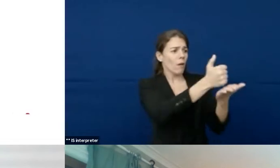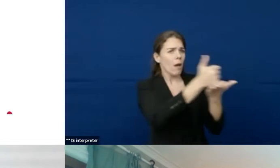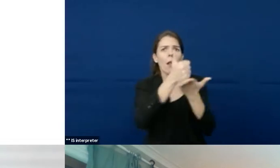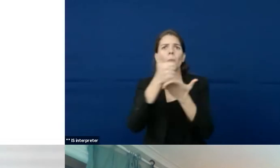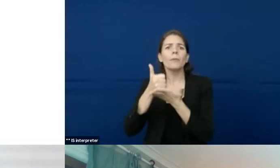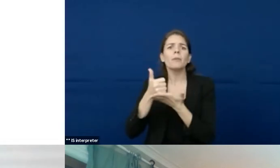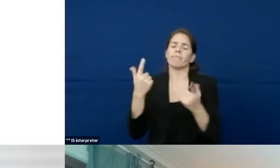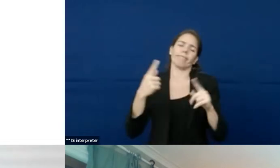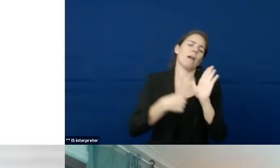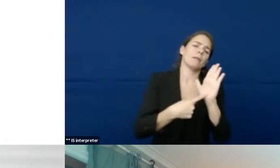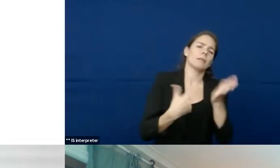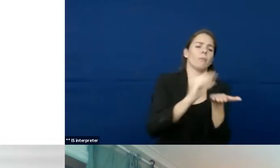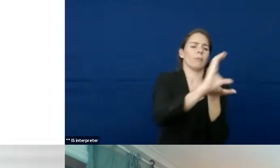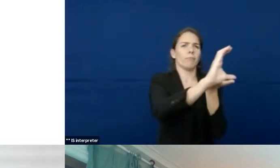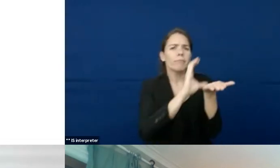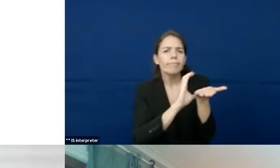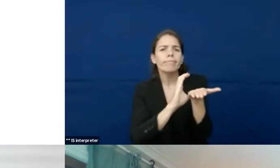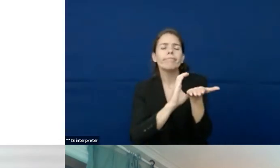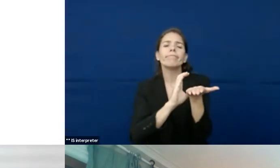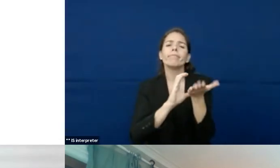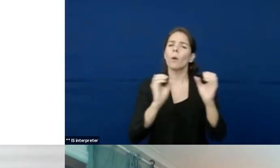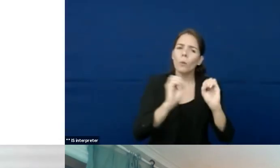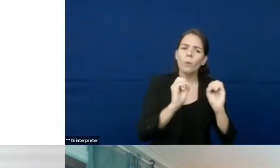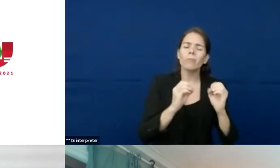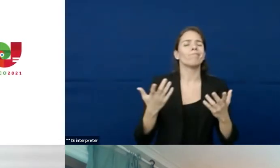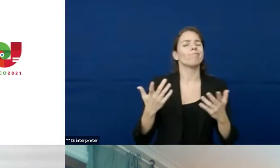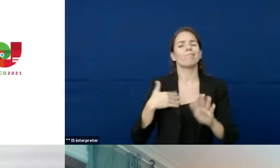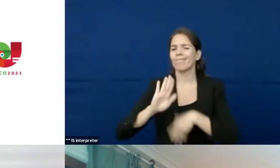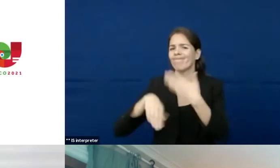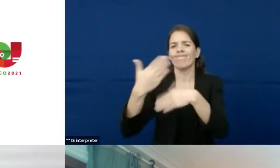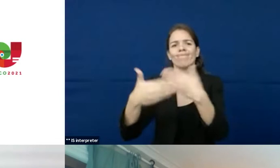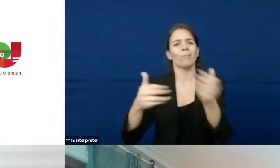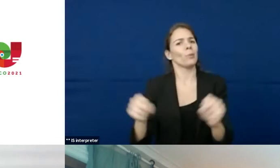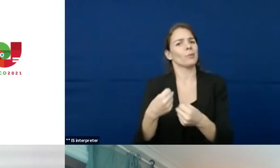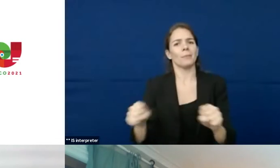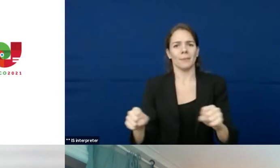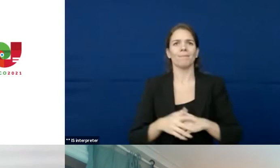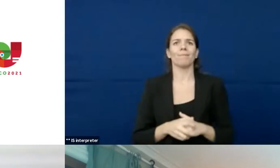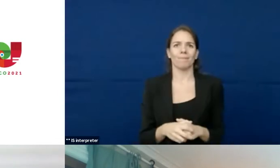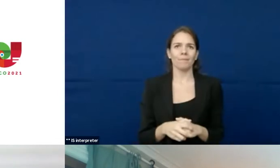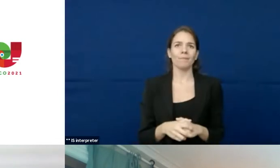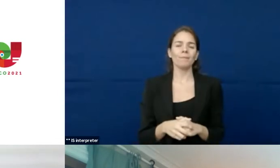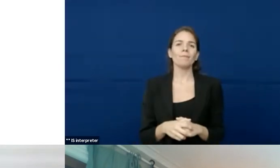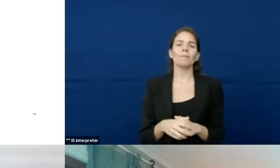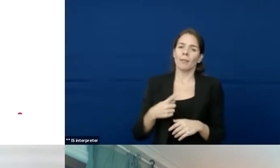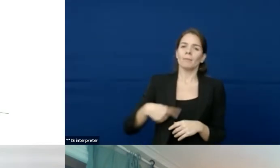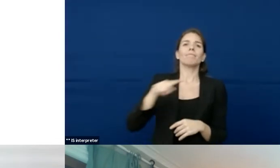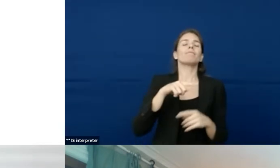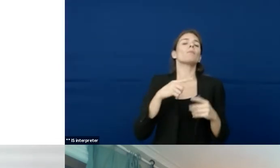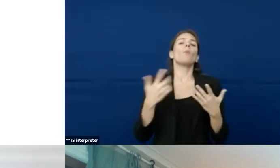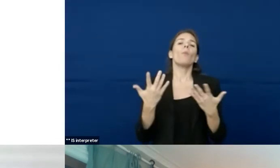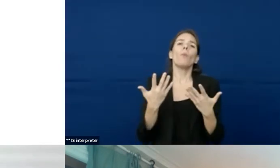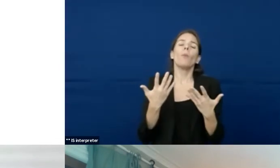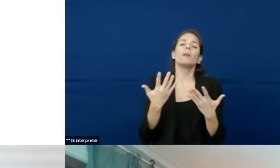women's rights organization and movement. So now we have a fun exercise for